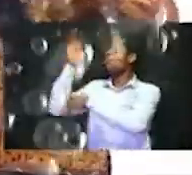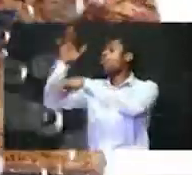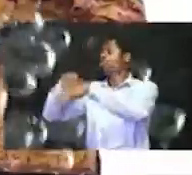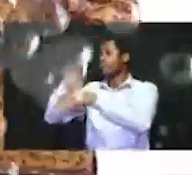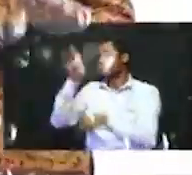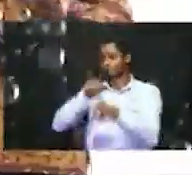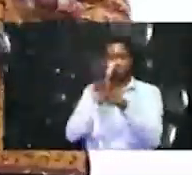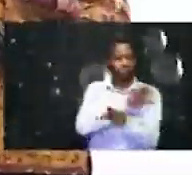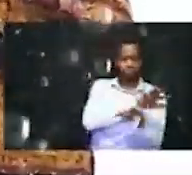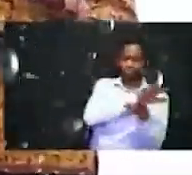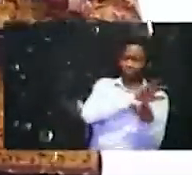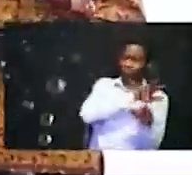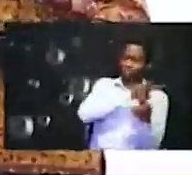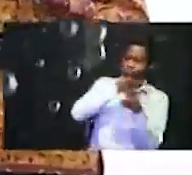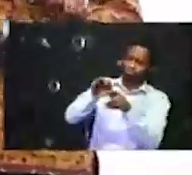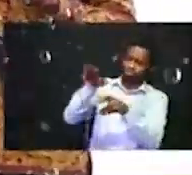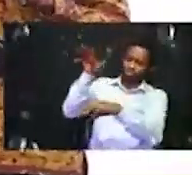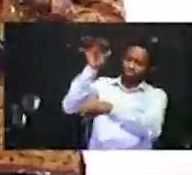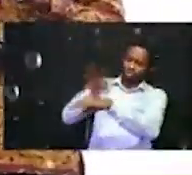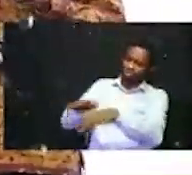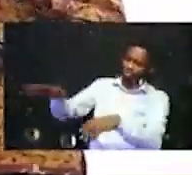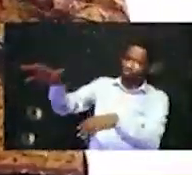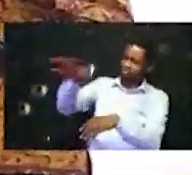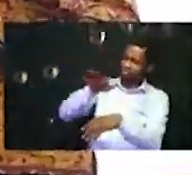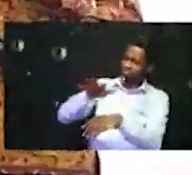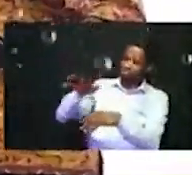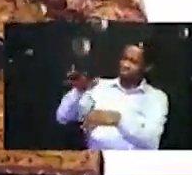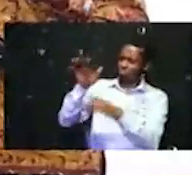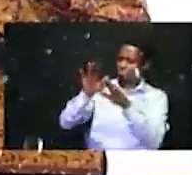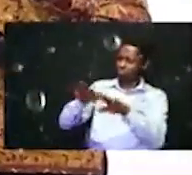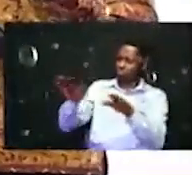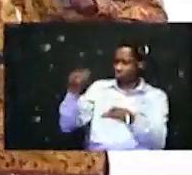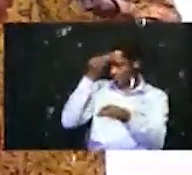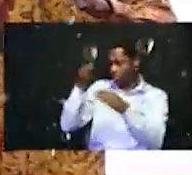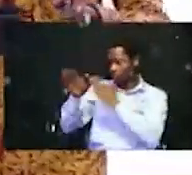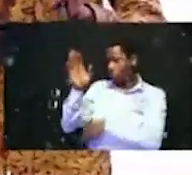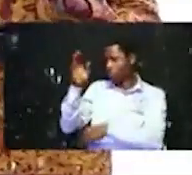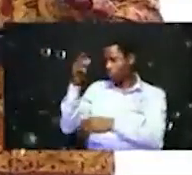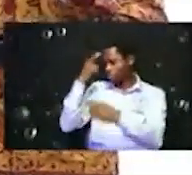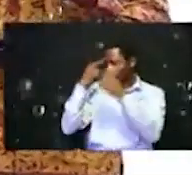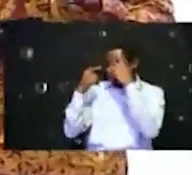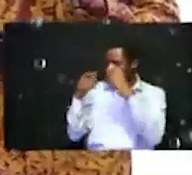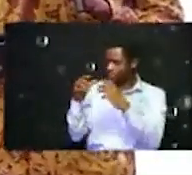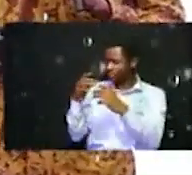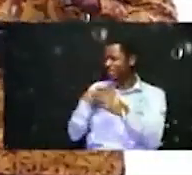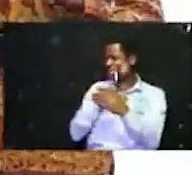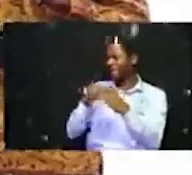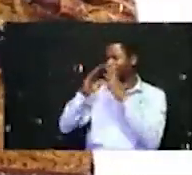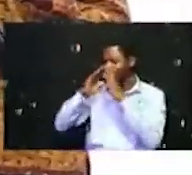So people will call you, or people will call them children of God. And they